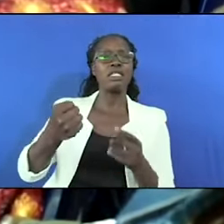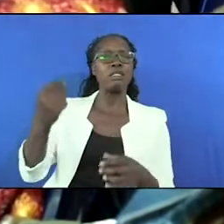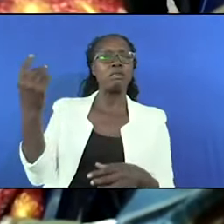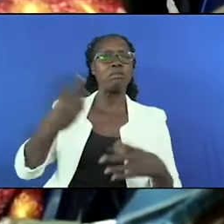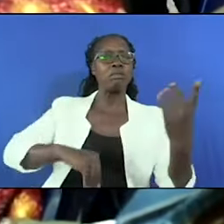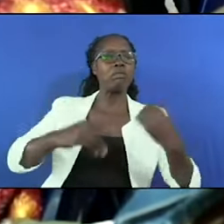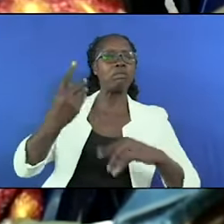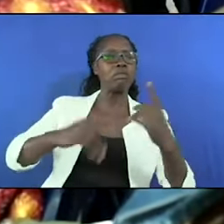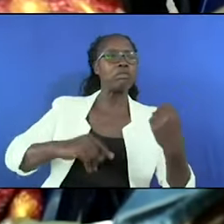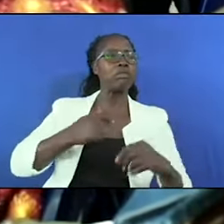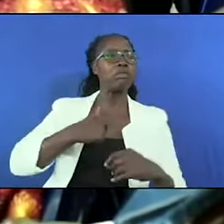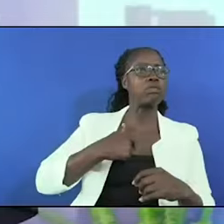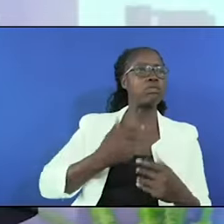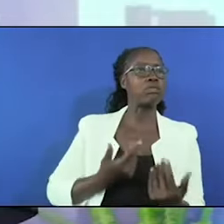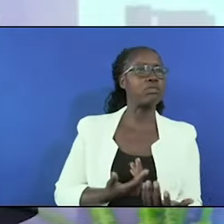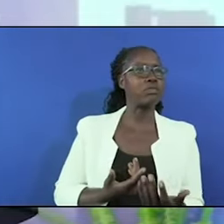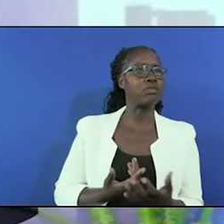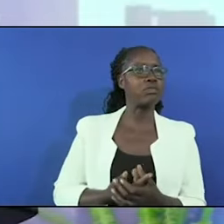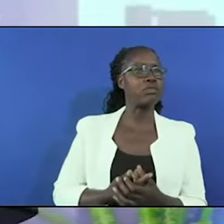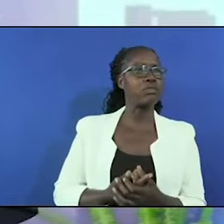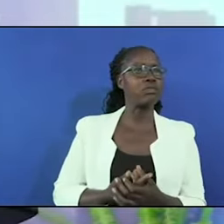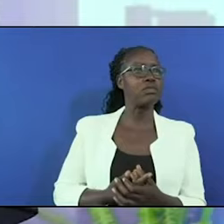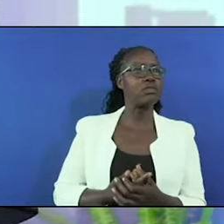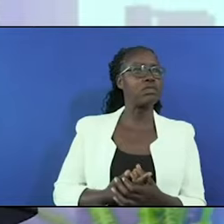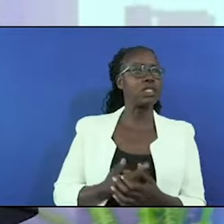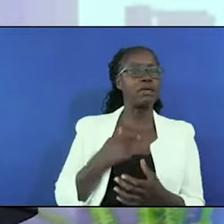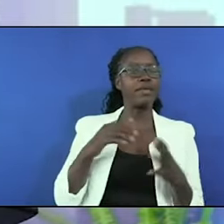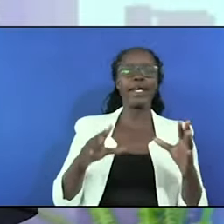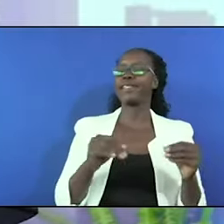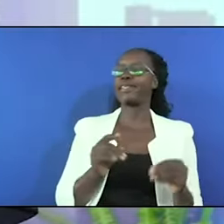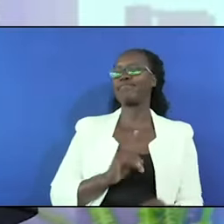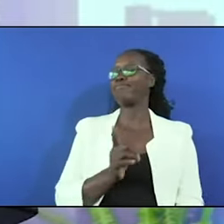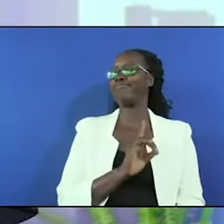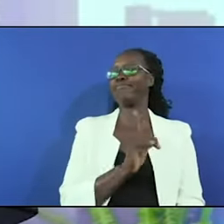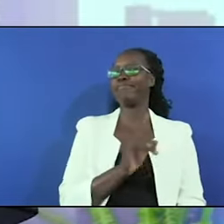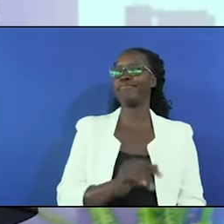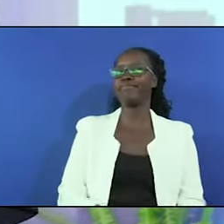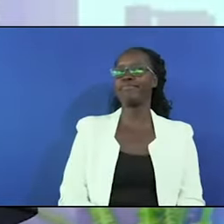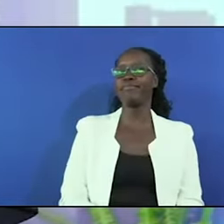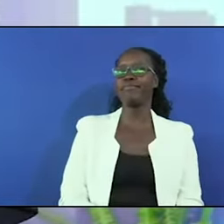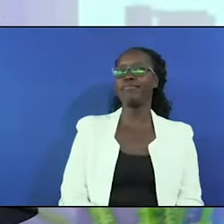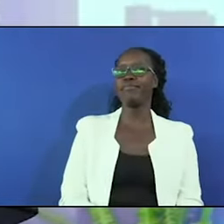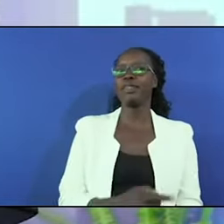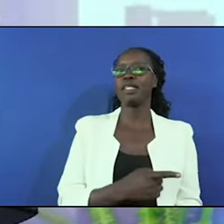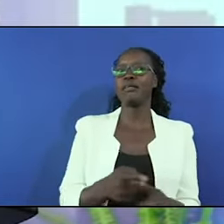discipline me. And I can't accept it. But